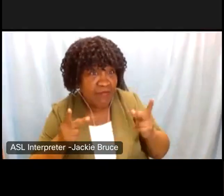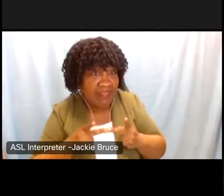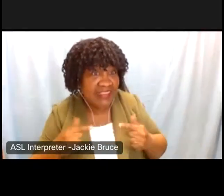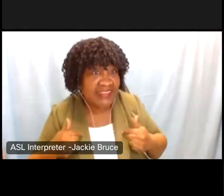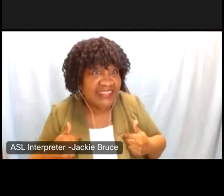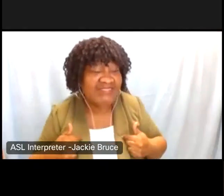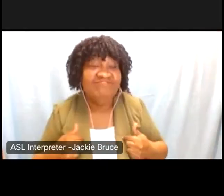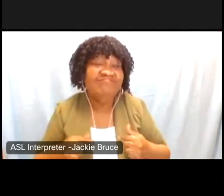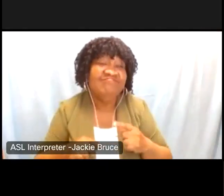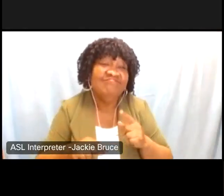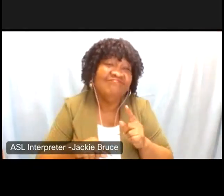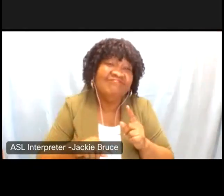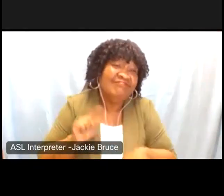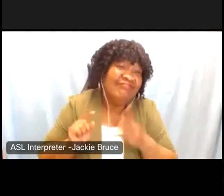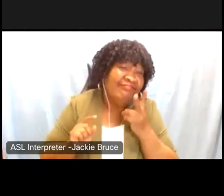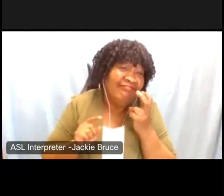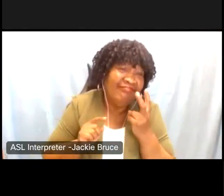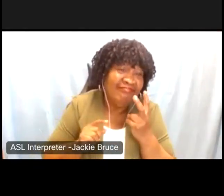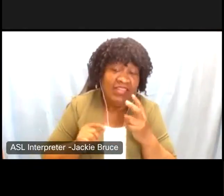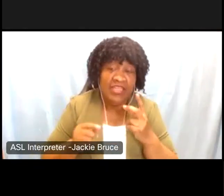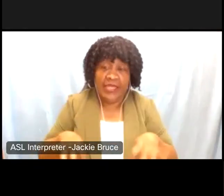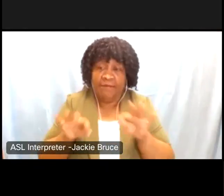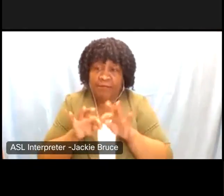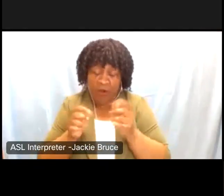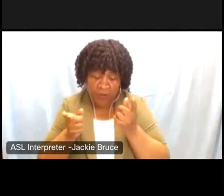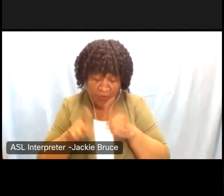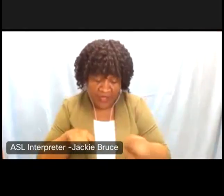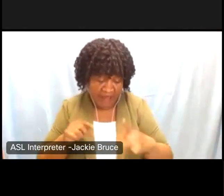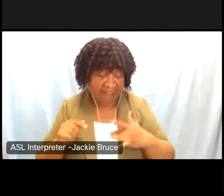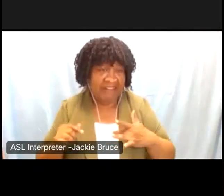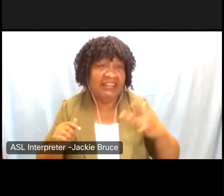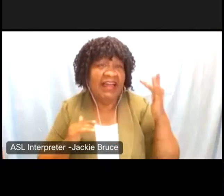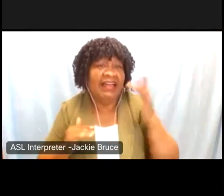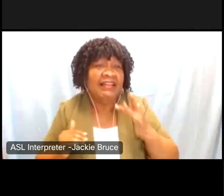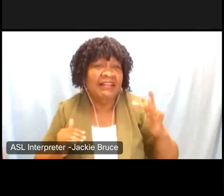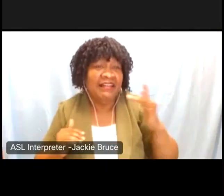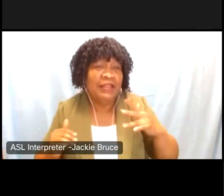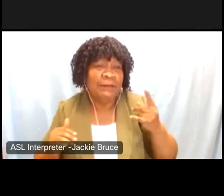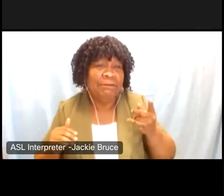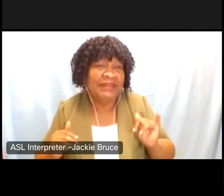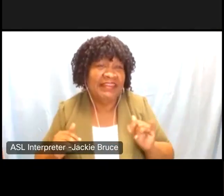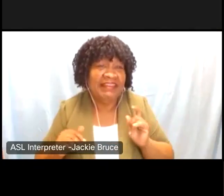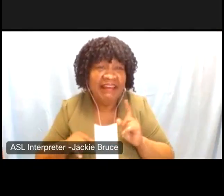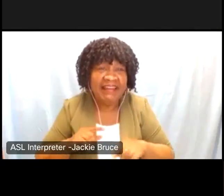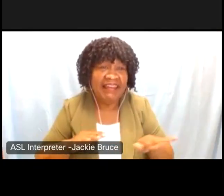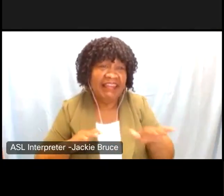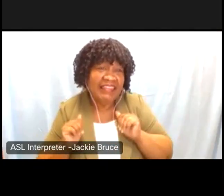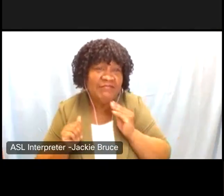the things that helped me when I would go into my moments of pity party because I couldn't leave my